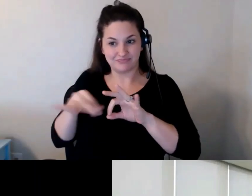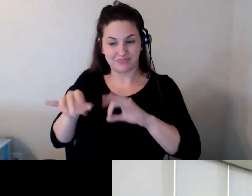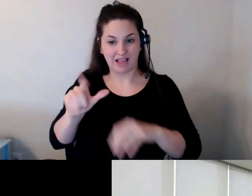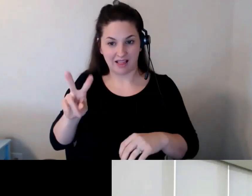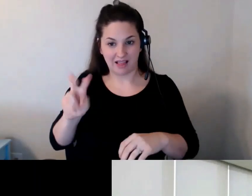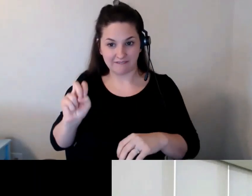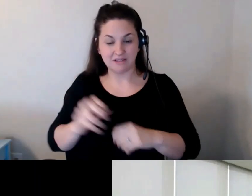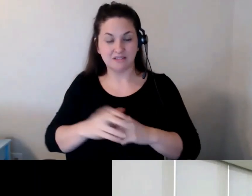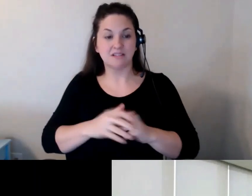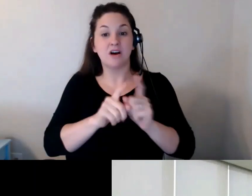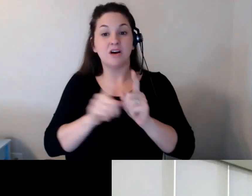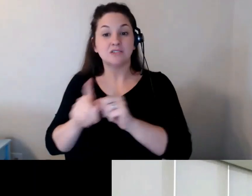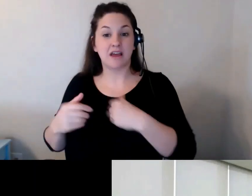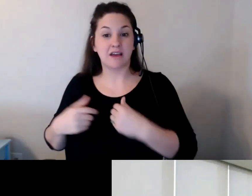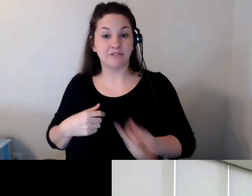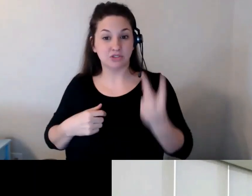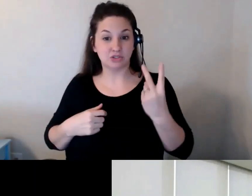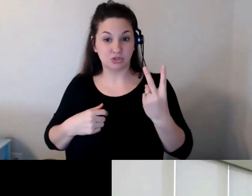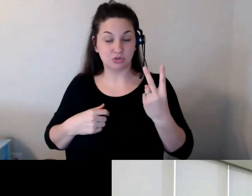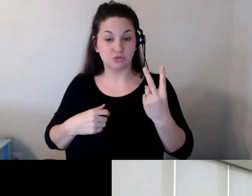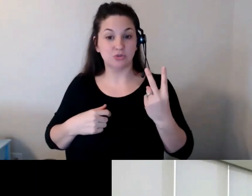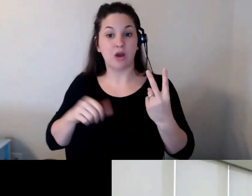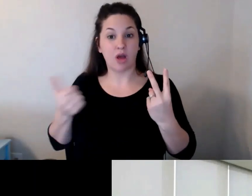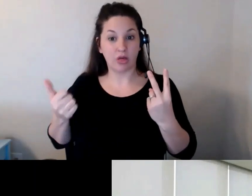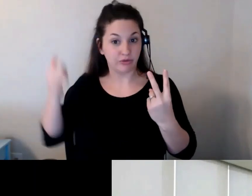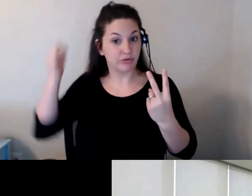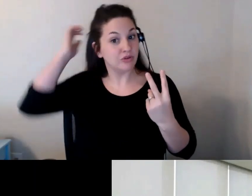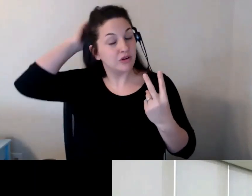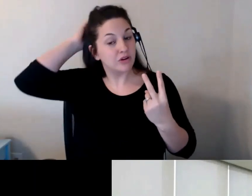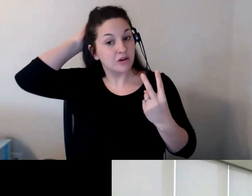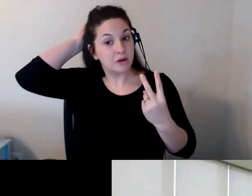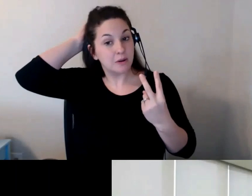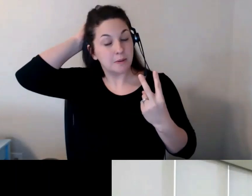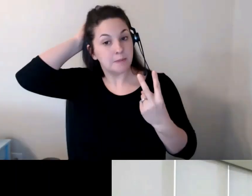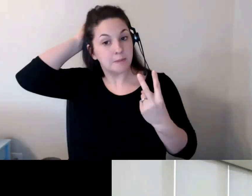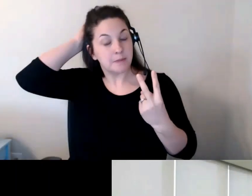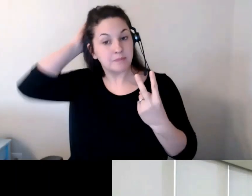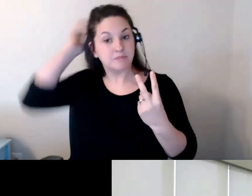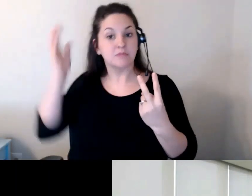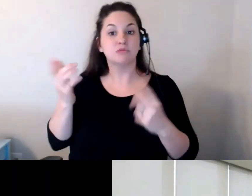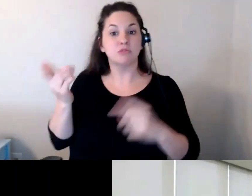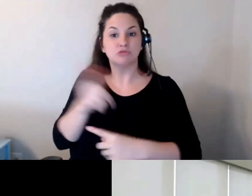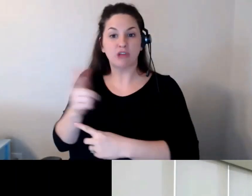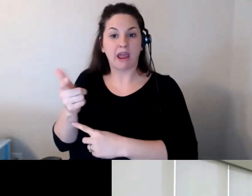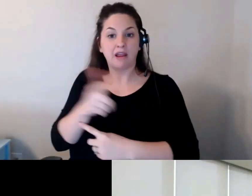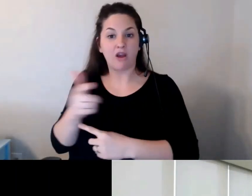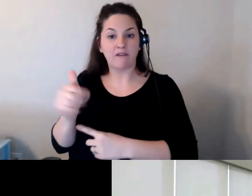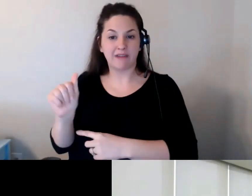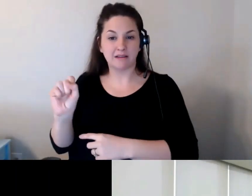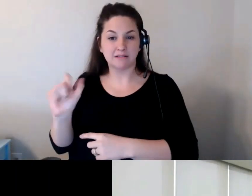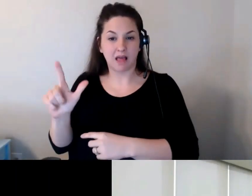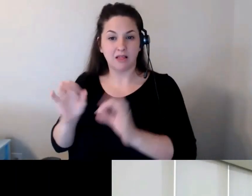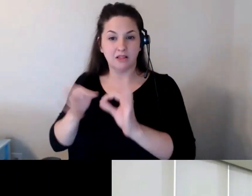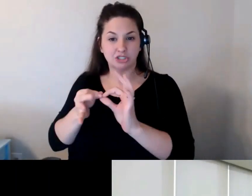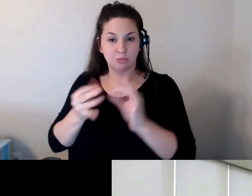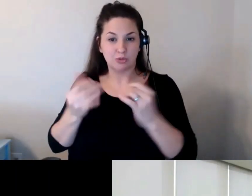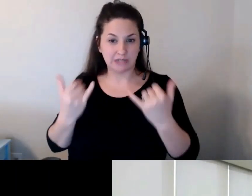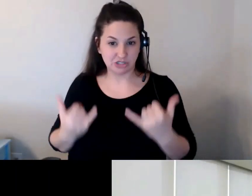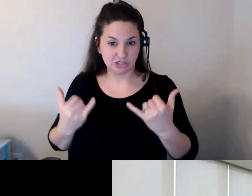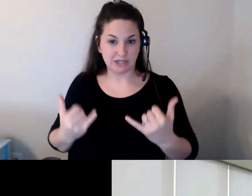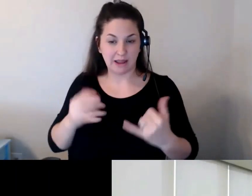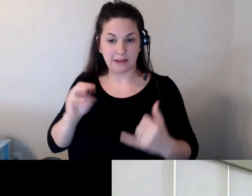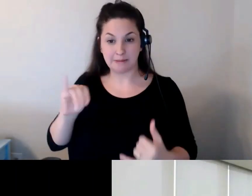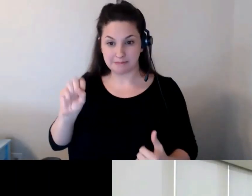And we have two colleagues who will be trading off doing the ASL today,